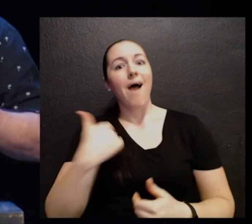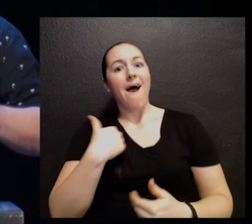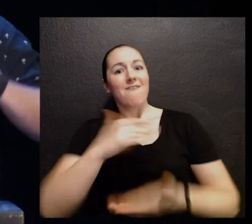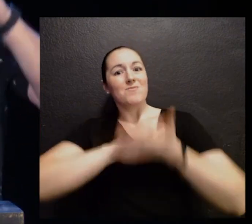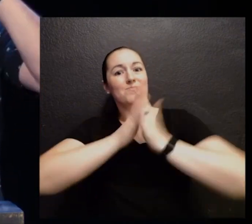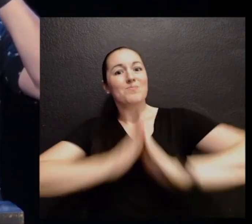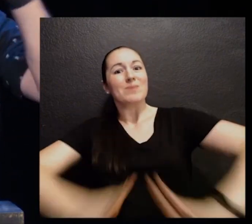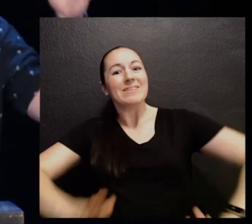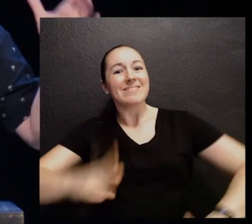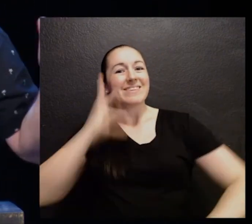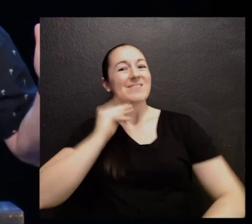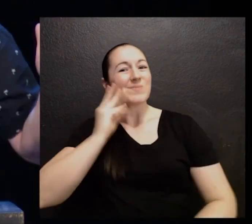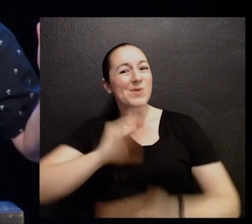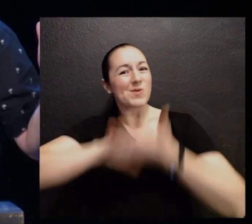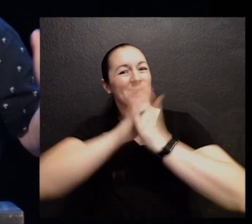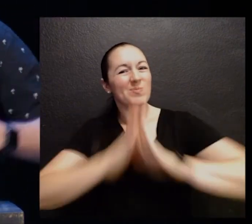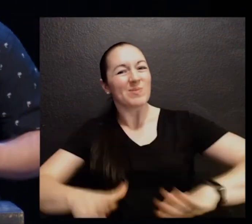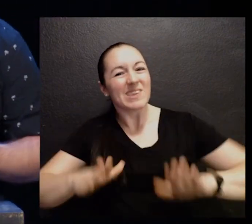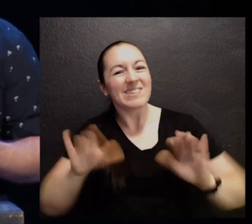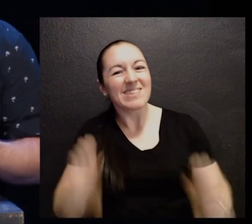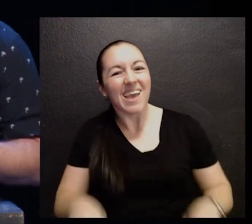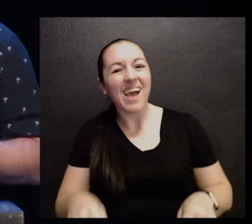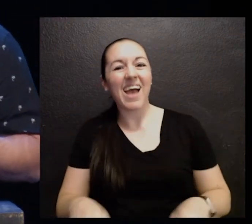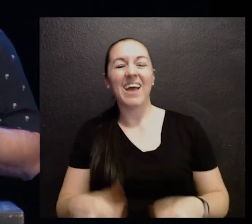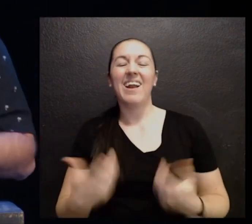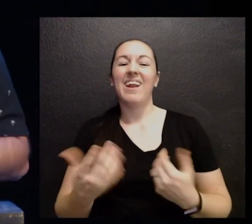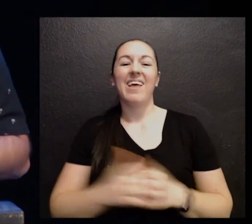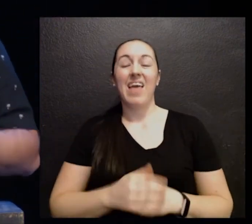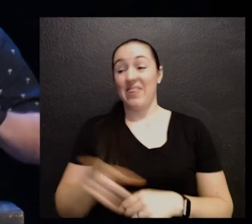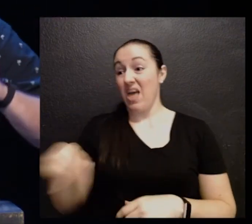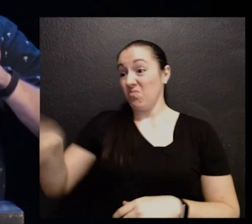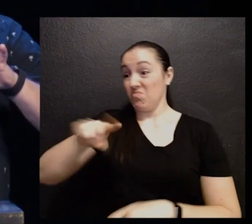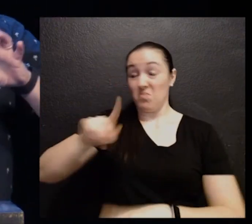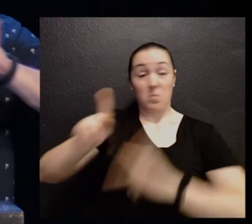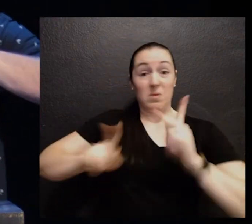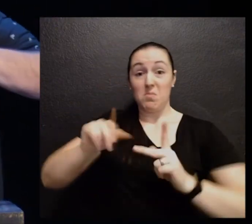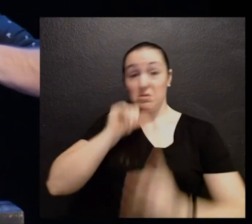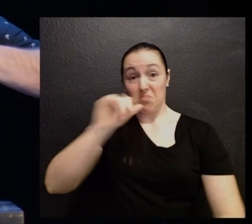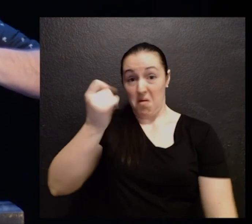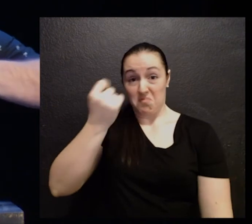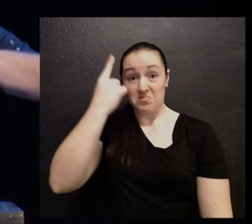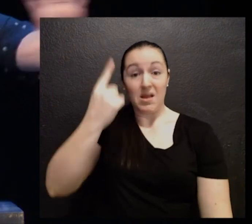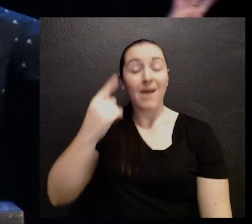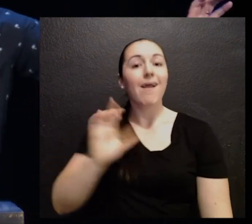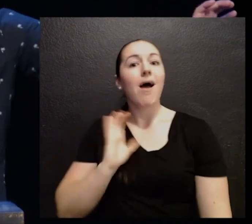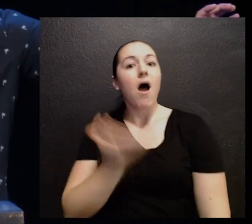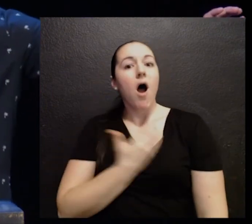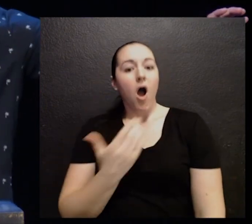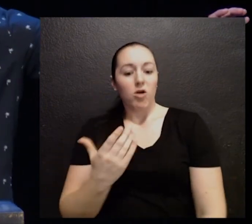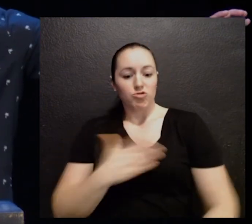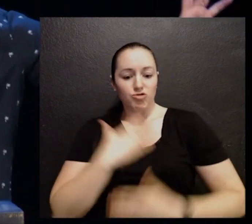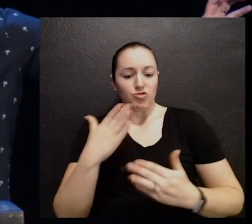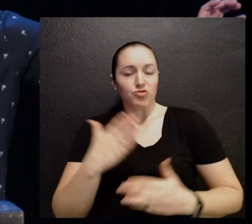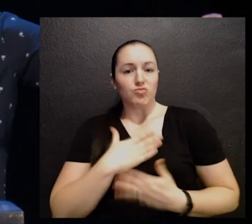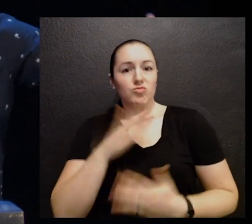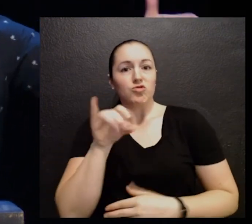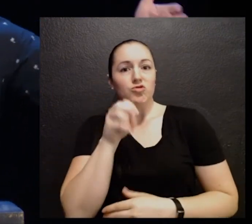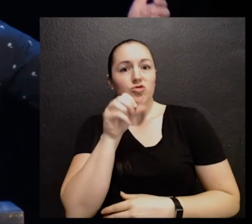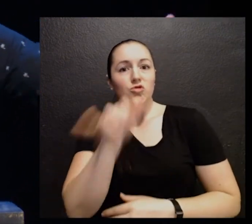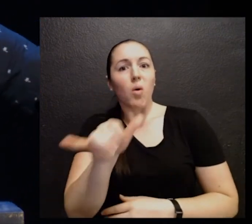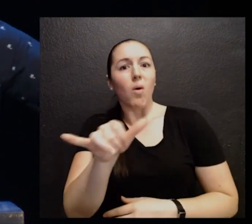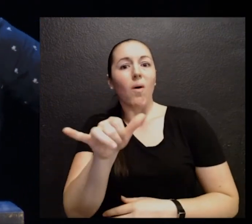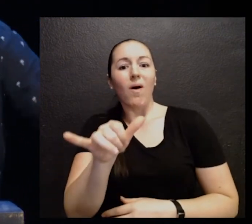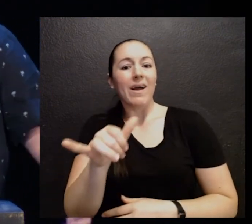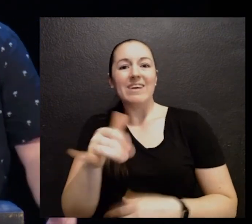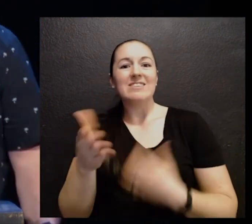of peace that just doesn't make sense. And we live out of a space of joy that doesn't, our external circumstances and our context